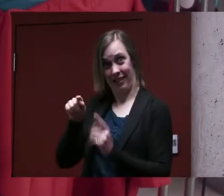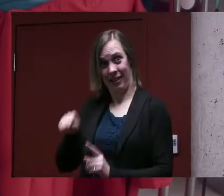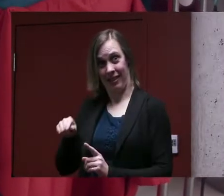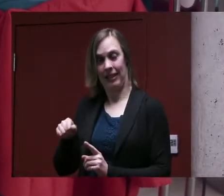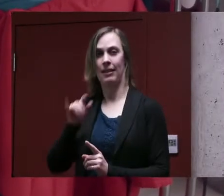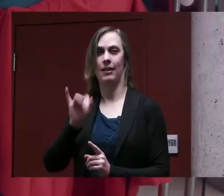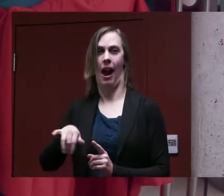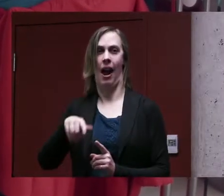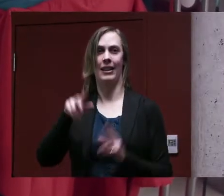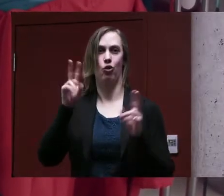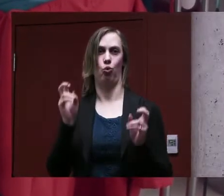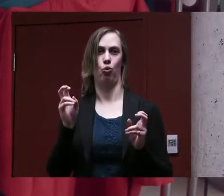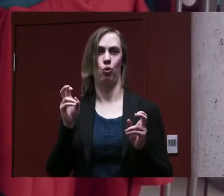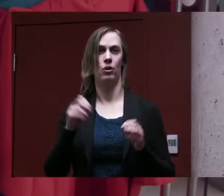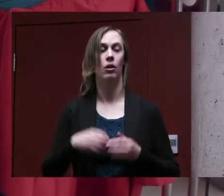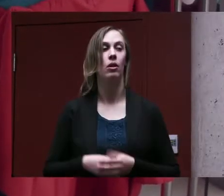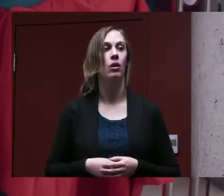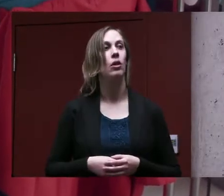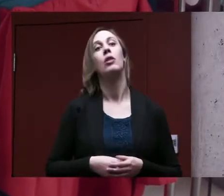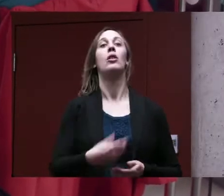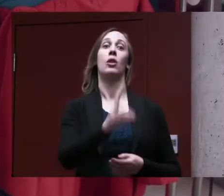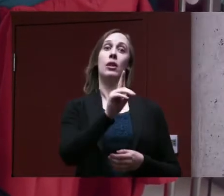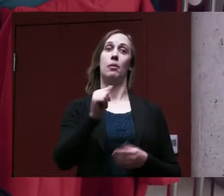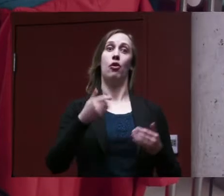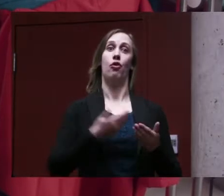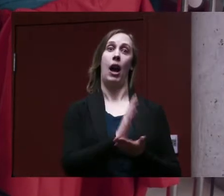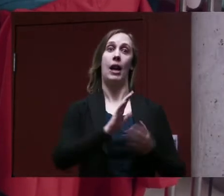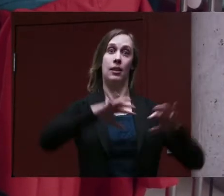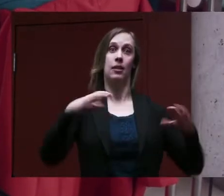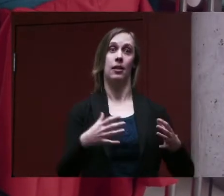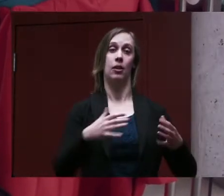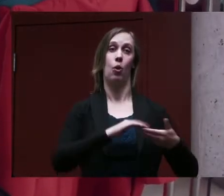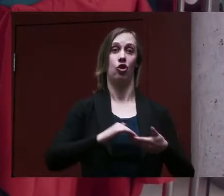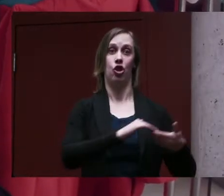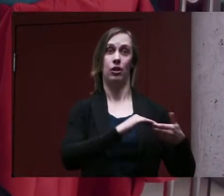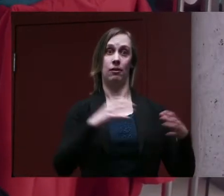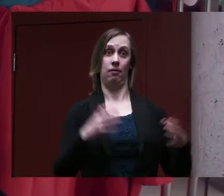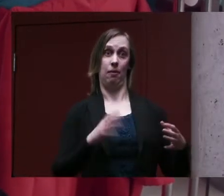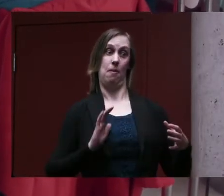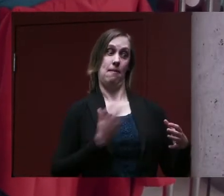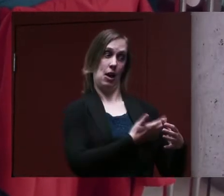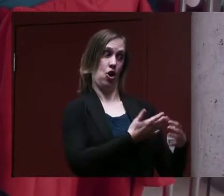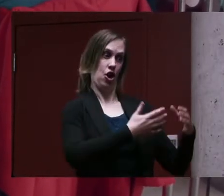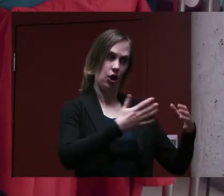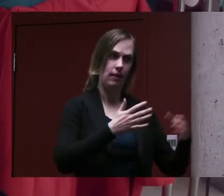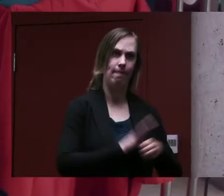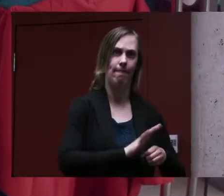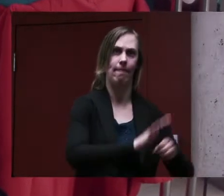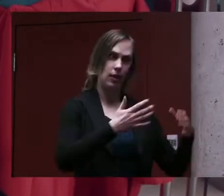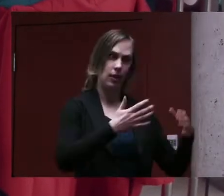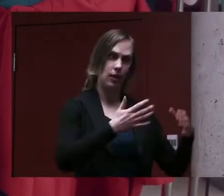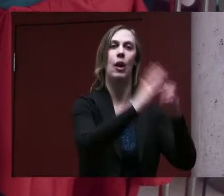Really what the Disability Rights Coalition is, in broad terms, what it's advocating for is a person-centered